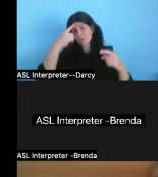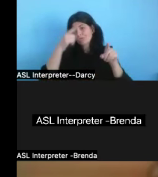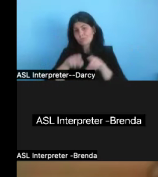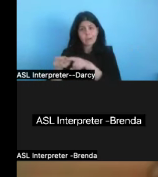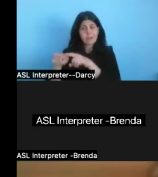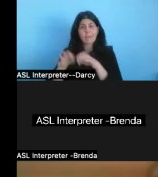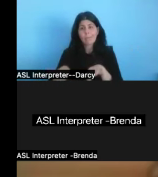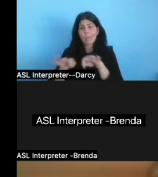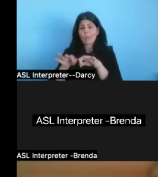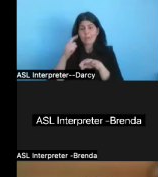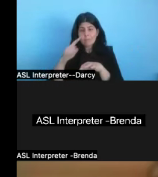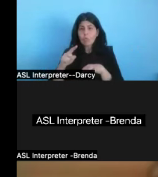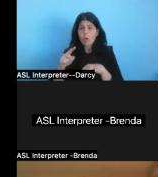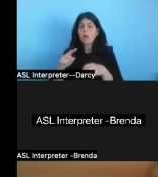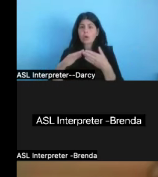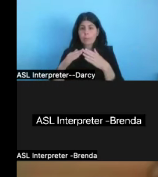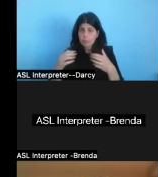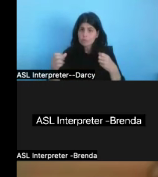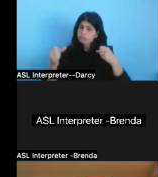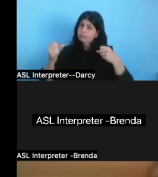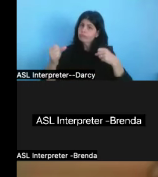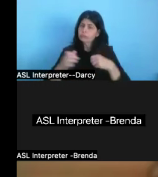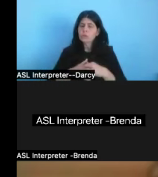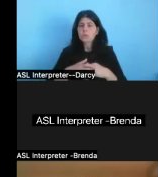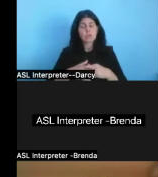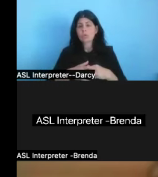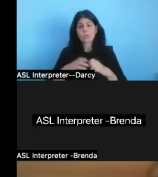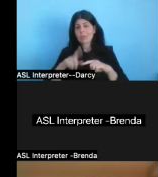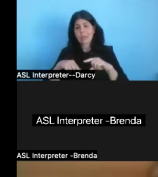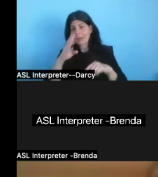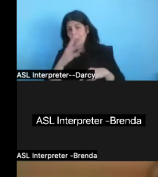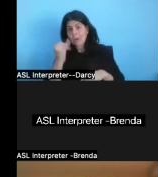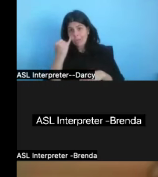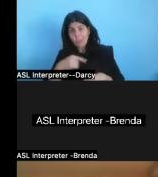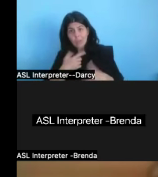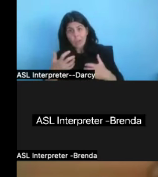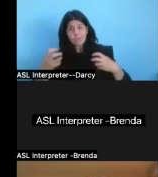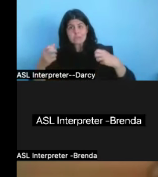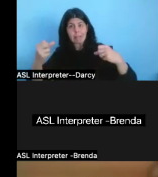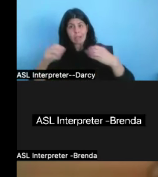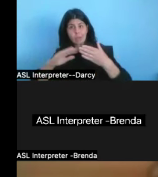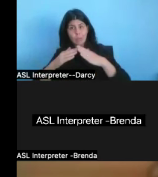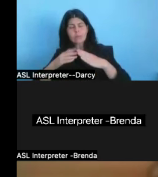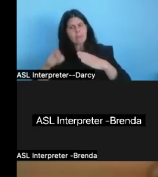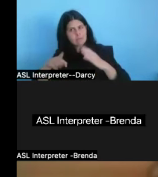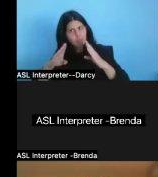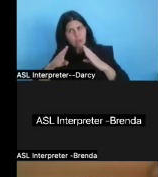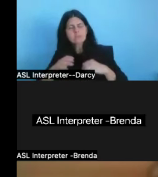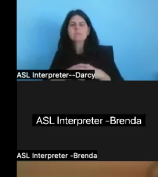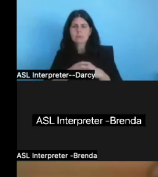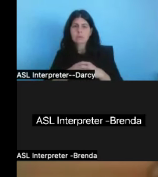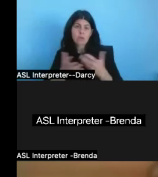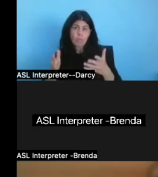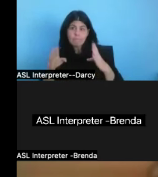resilient communities. So we can't disregard them if we want resilient communities, which is our focus these days. It's essential to engage the